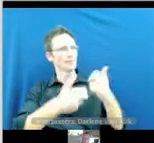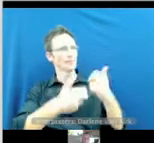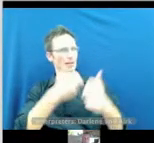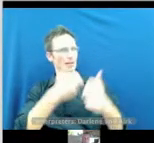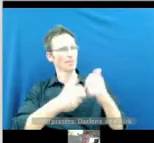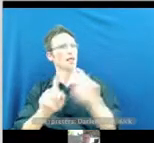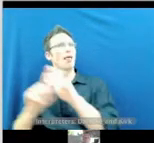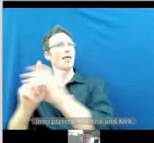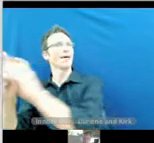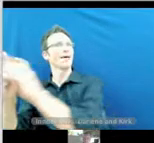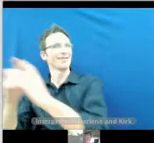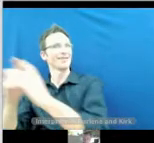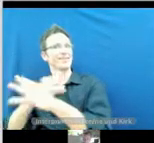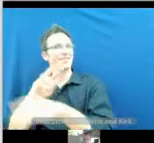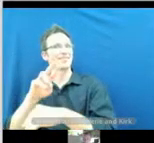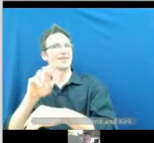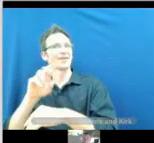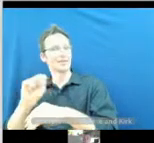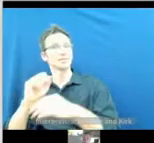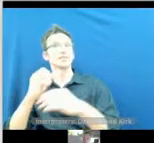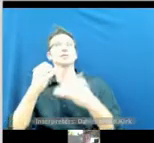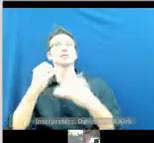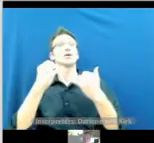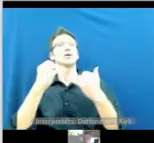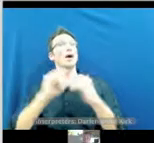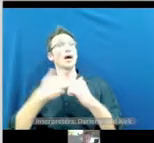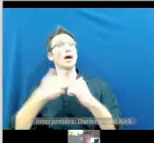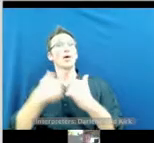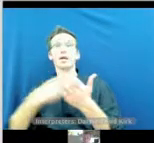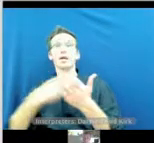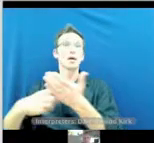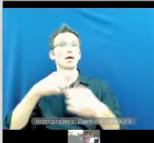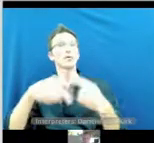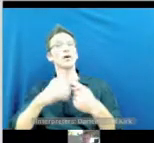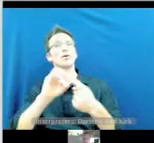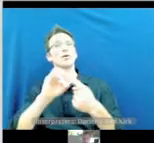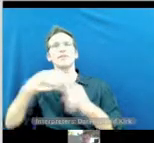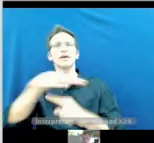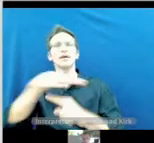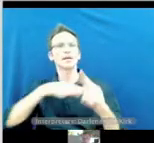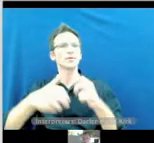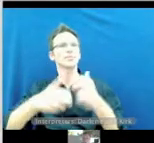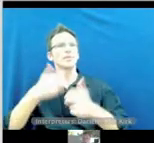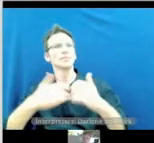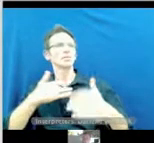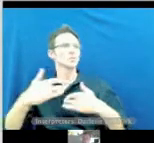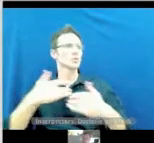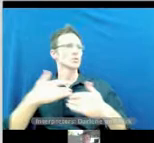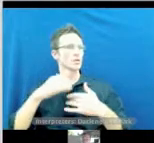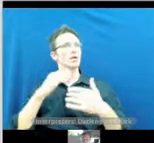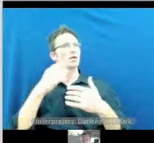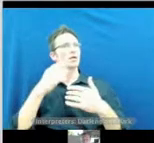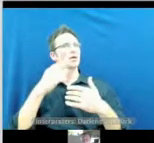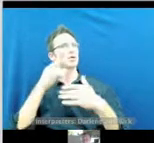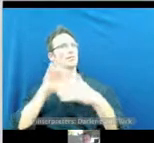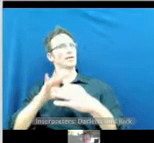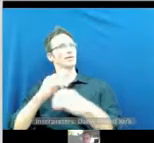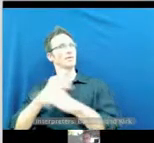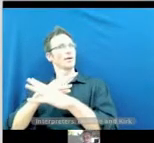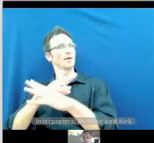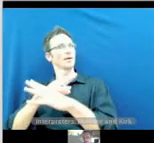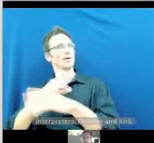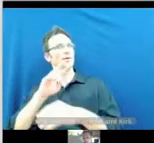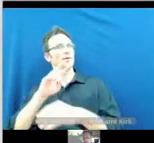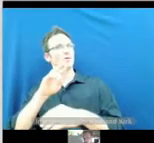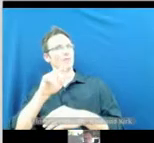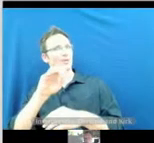sort of environmental concerns in terms of video access became more common talk when VPs